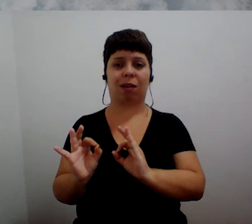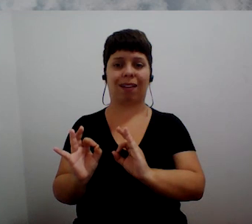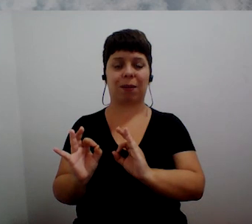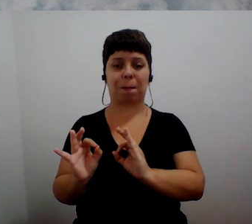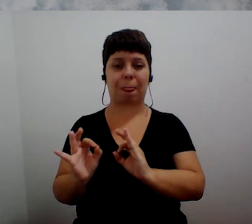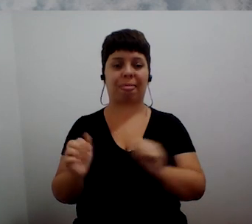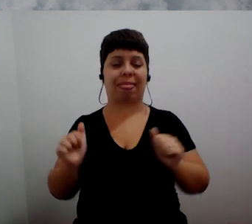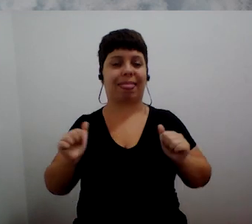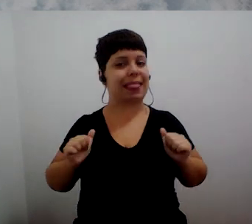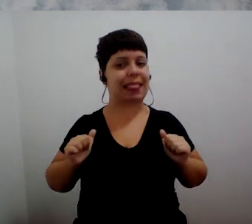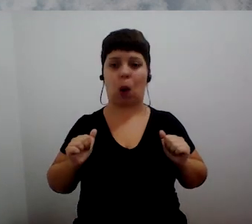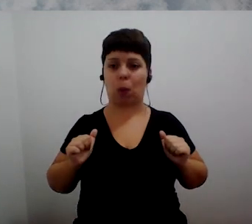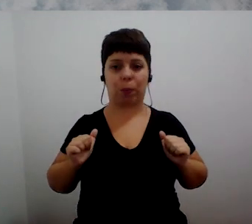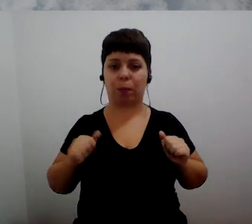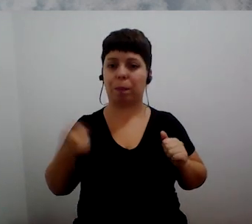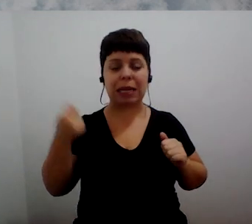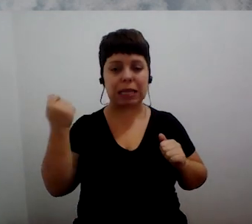and see how we can